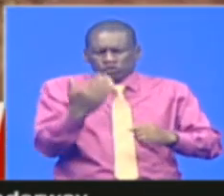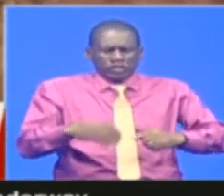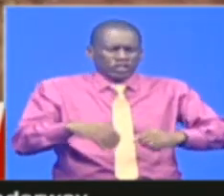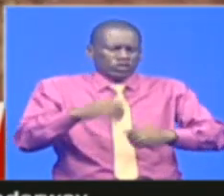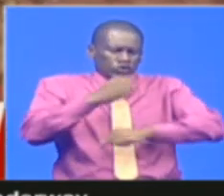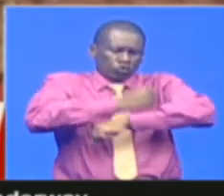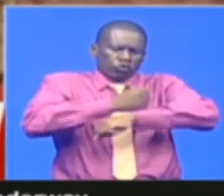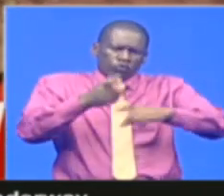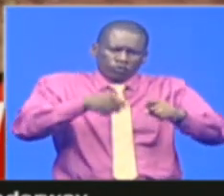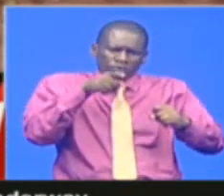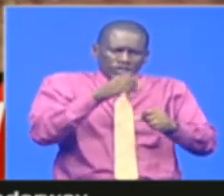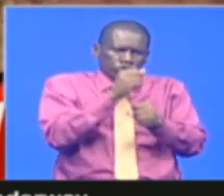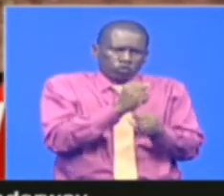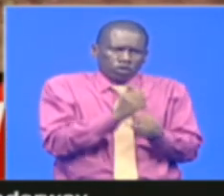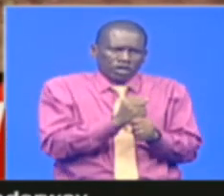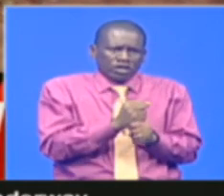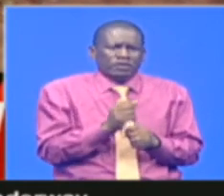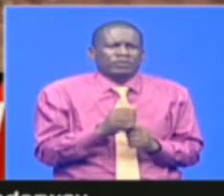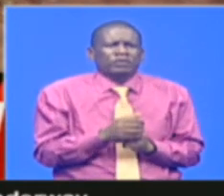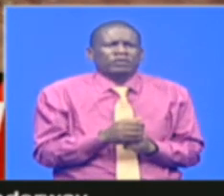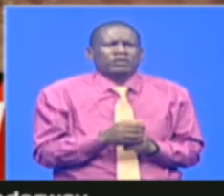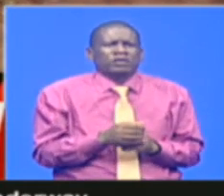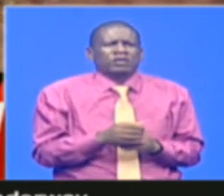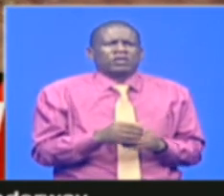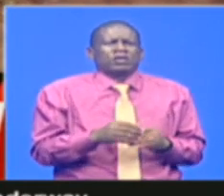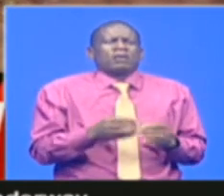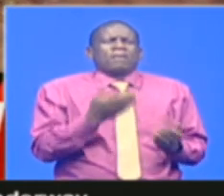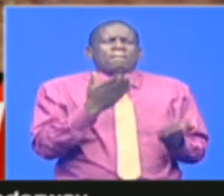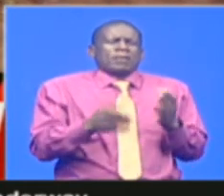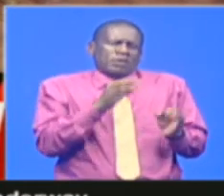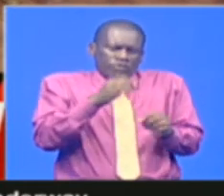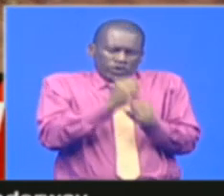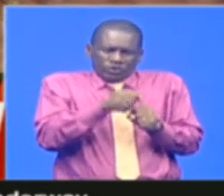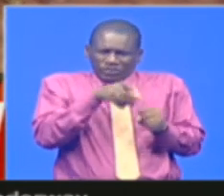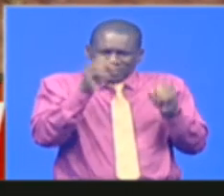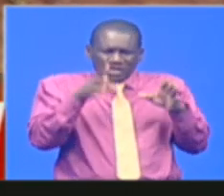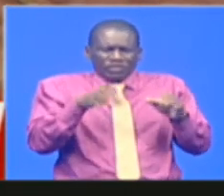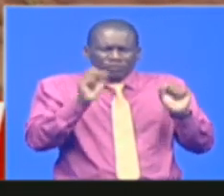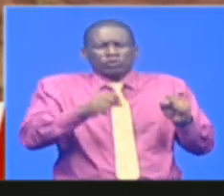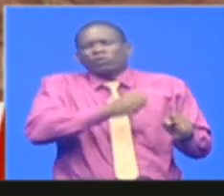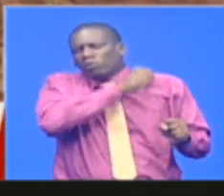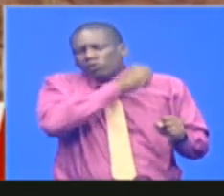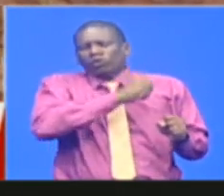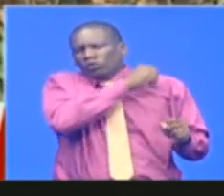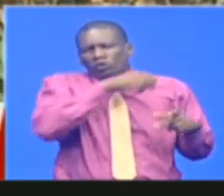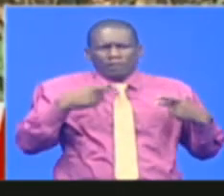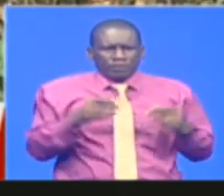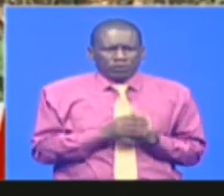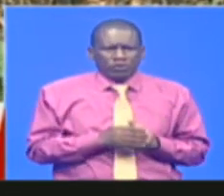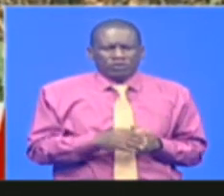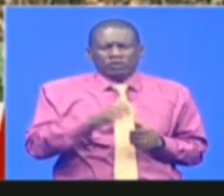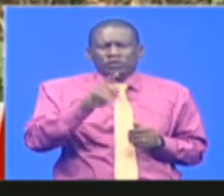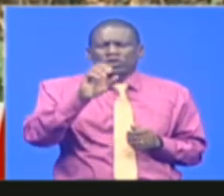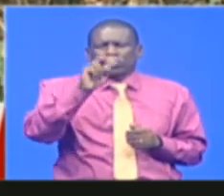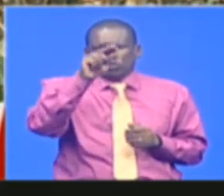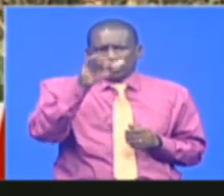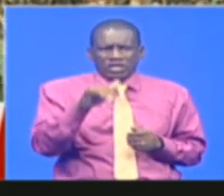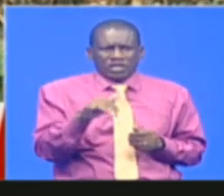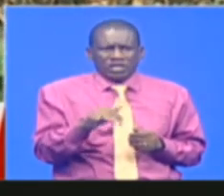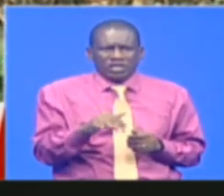juu tungekuwa tunafanya nini. Hitha ni kushika watu ngeta, kuingia kwa manyumba za watu. Anthony, birds of